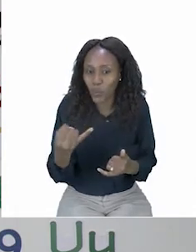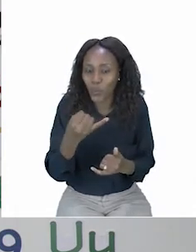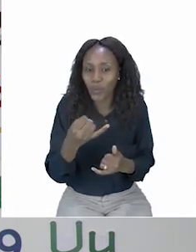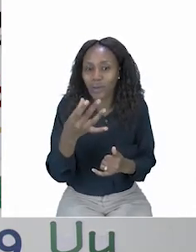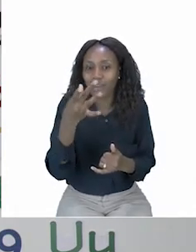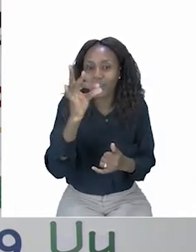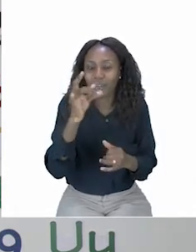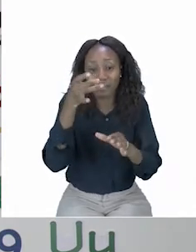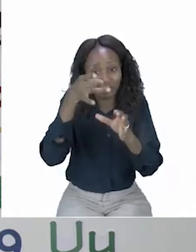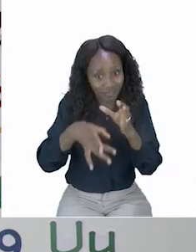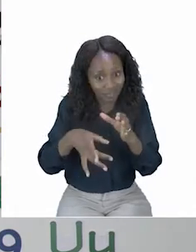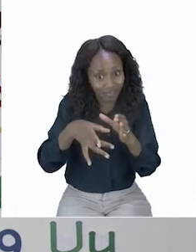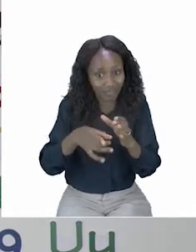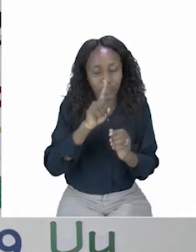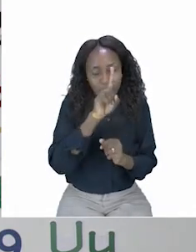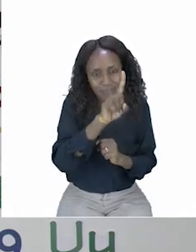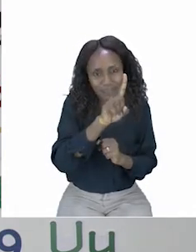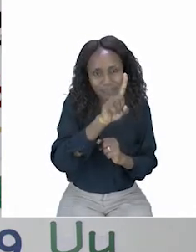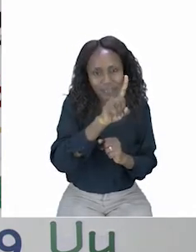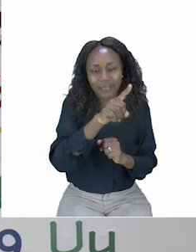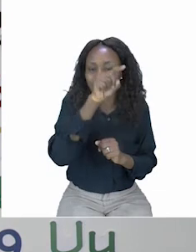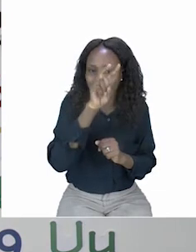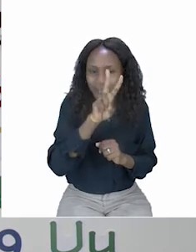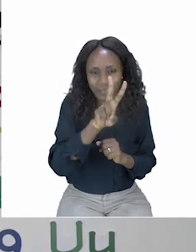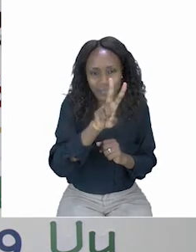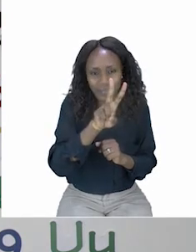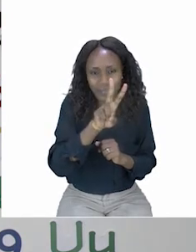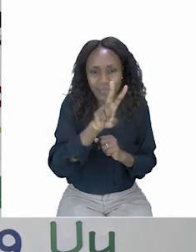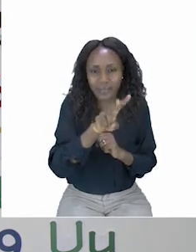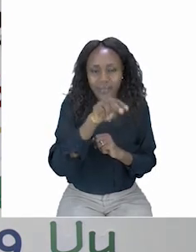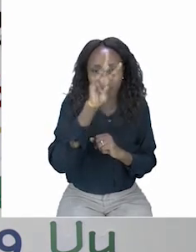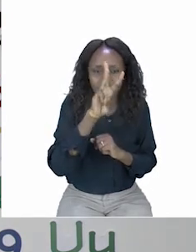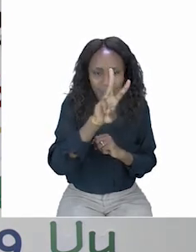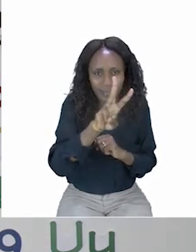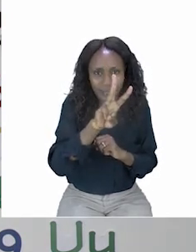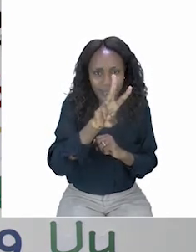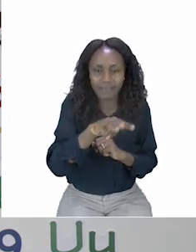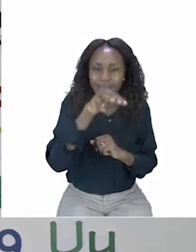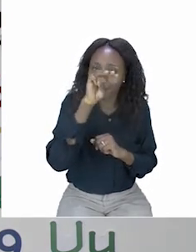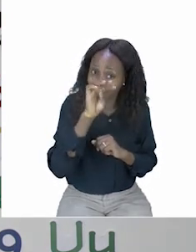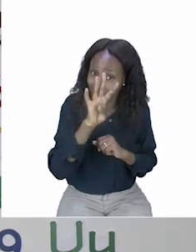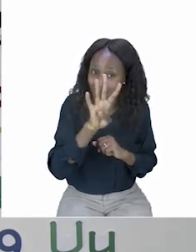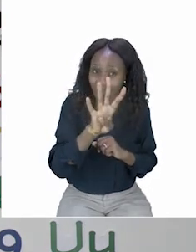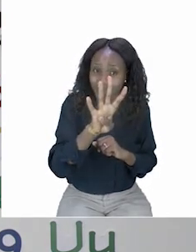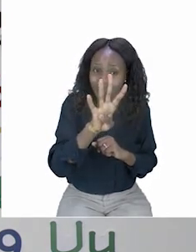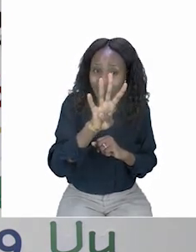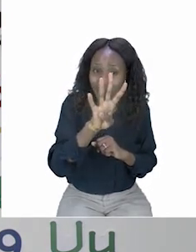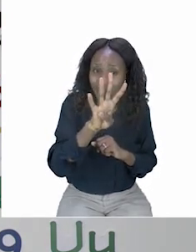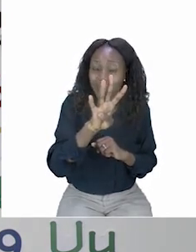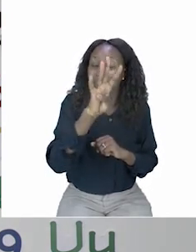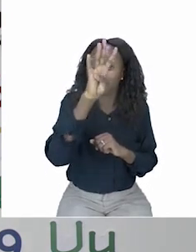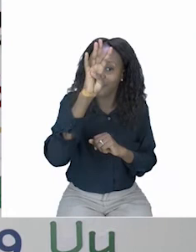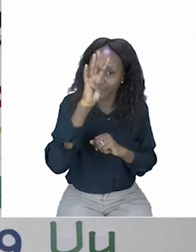eggs. 1, 2, 3, 4. Let's